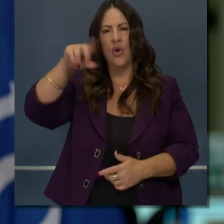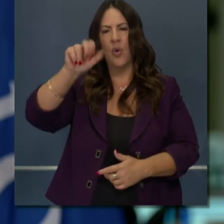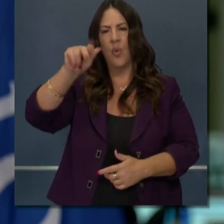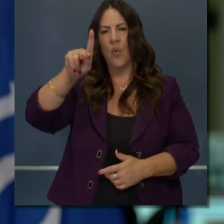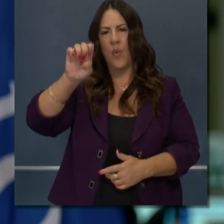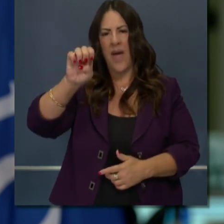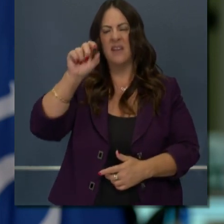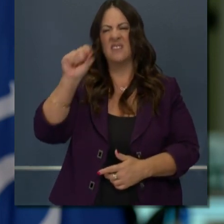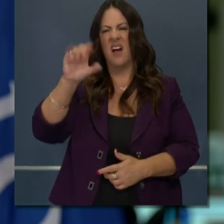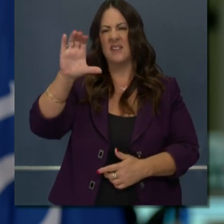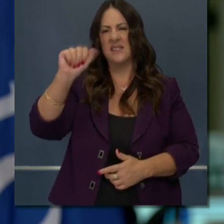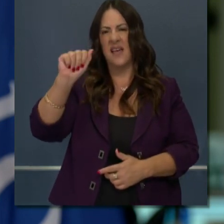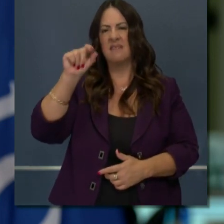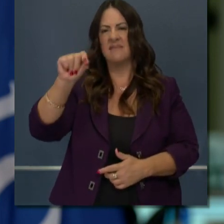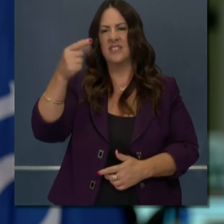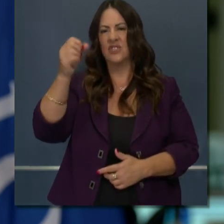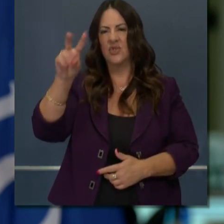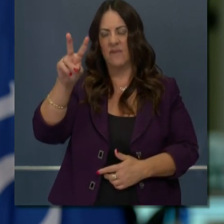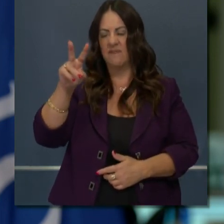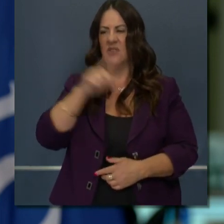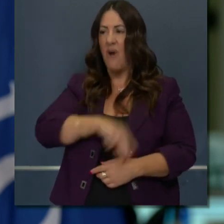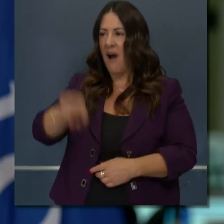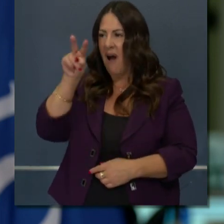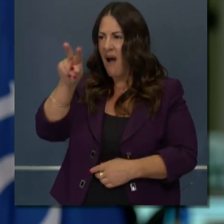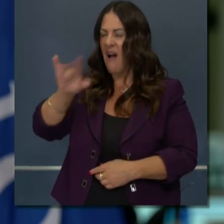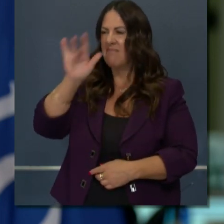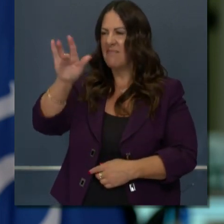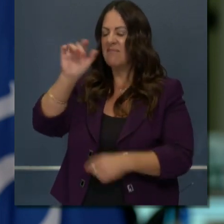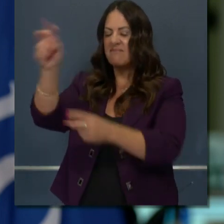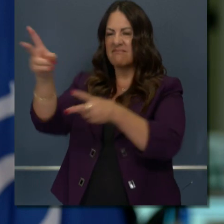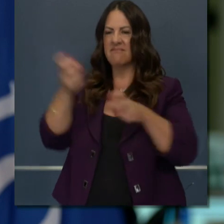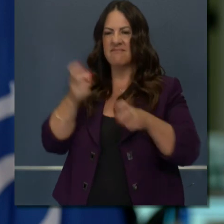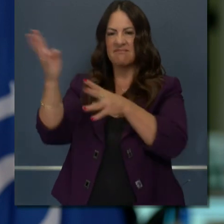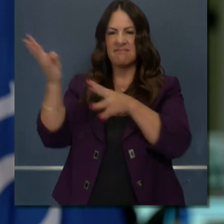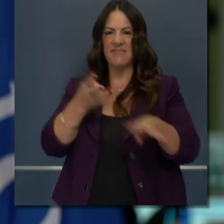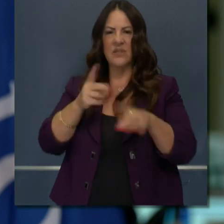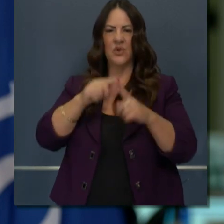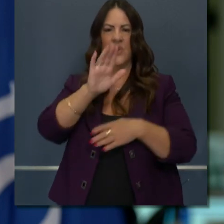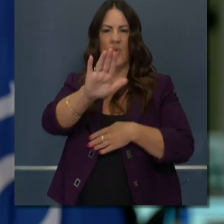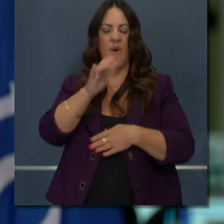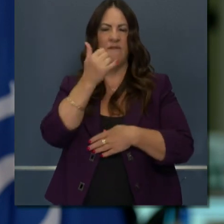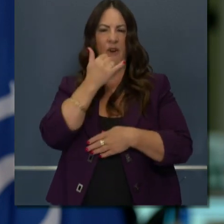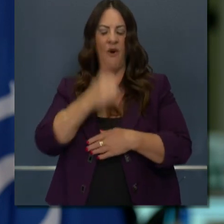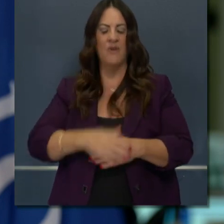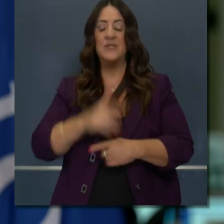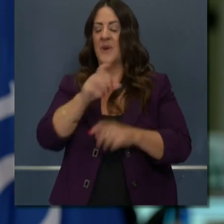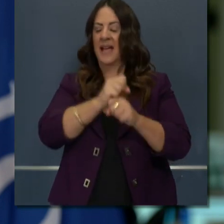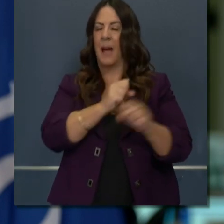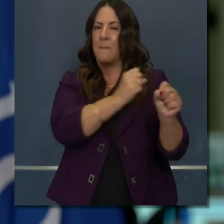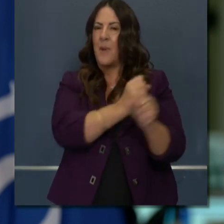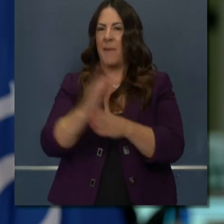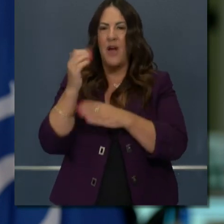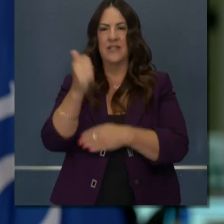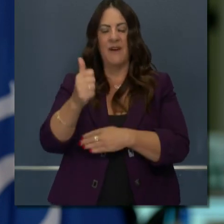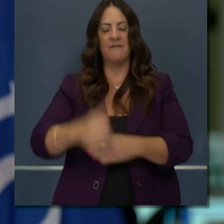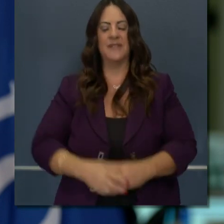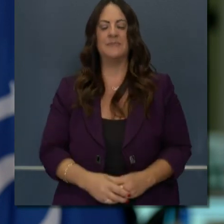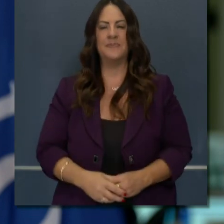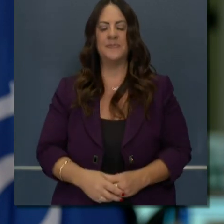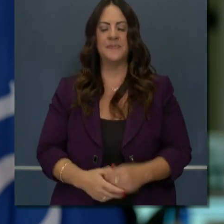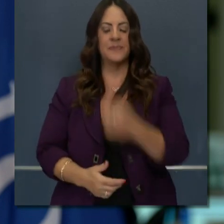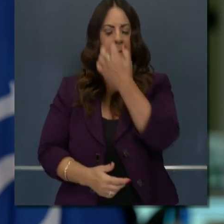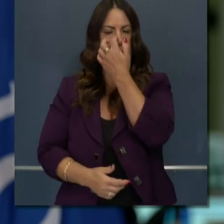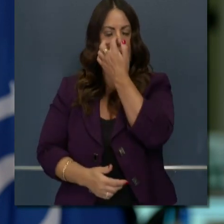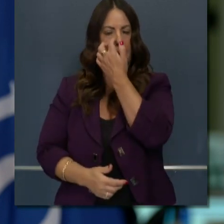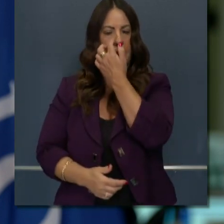earthquake.ca.gov. There you will be able to download the app as well as learn about earthquake preparedness. And so now I would like